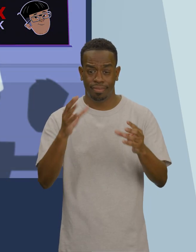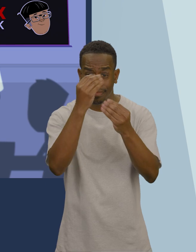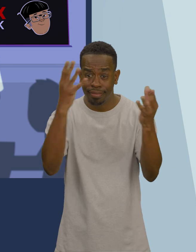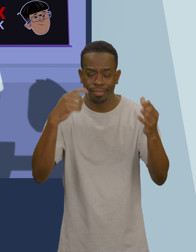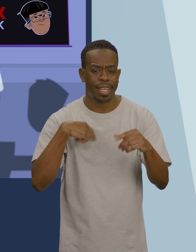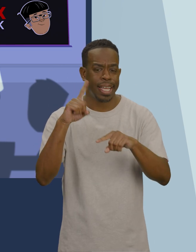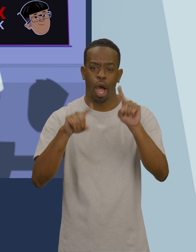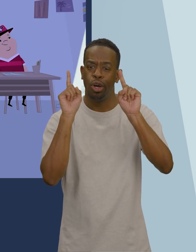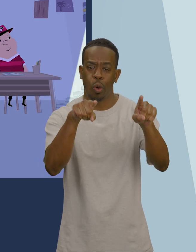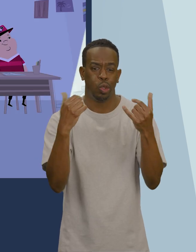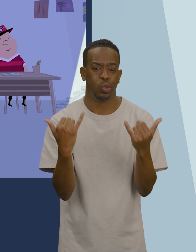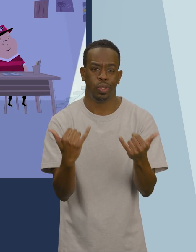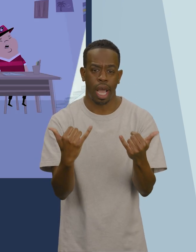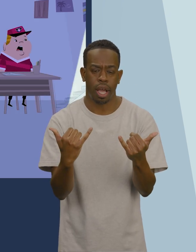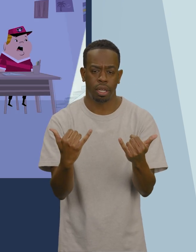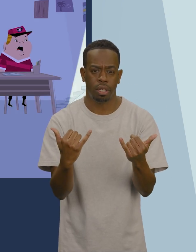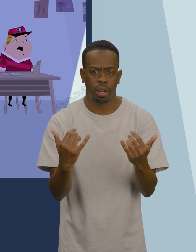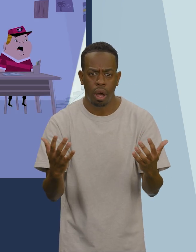I can't make it today.